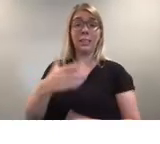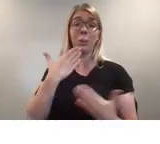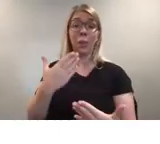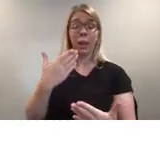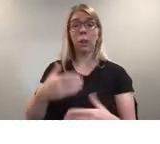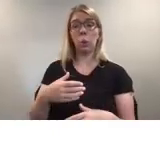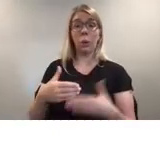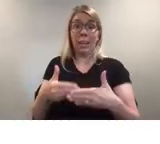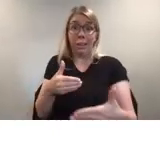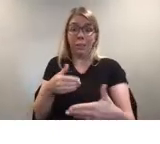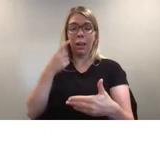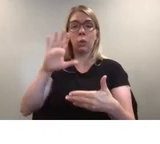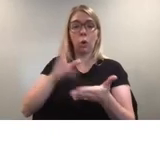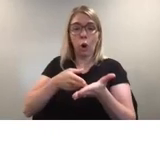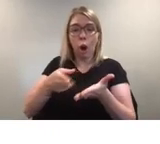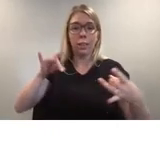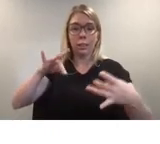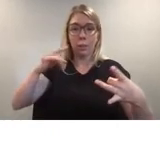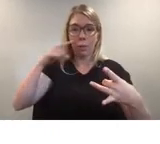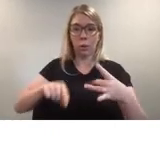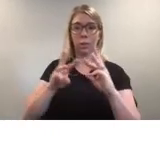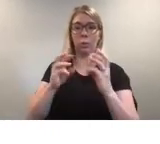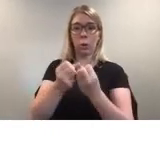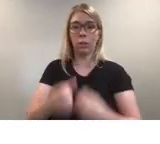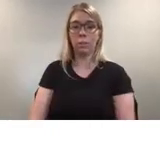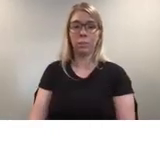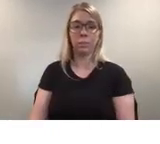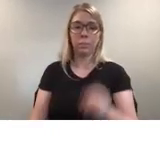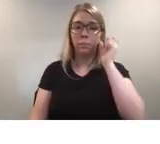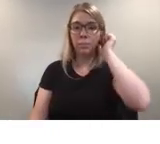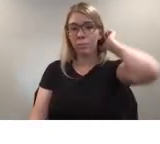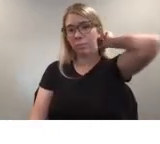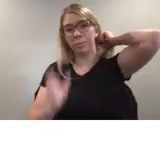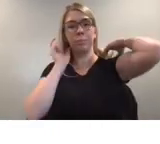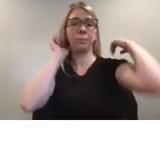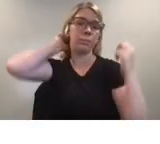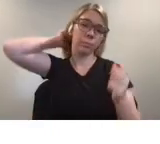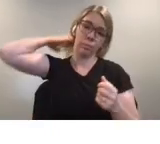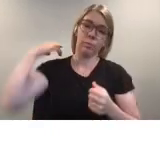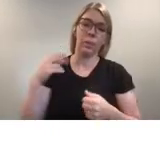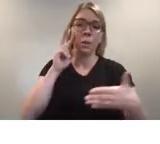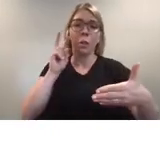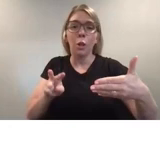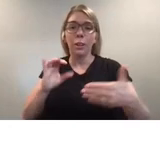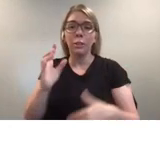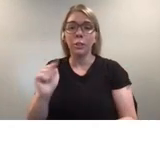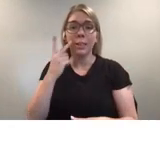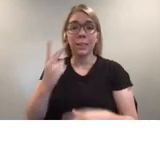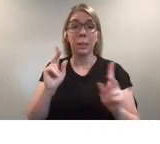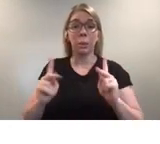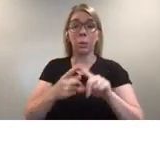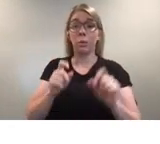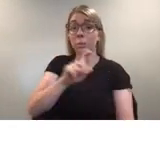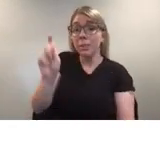honest feedback. So seeing people from Texas, from East Carolina, from,